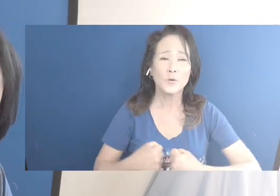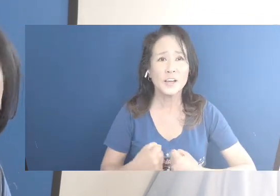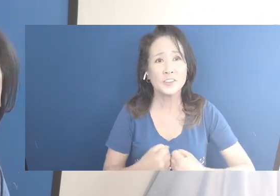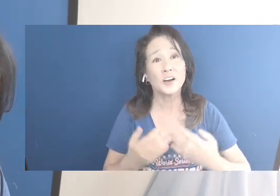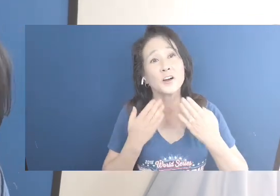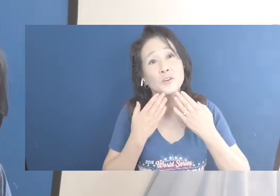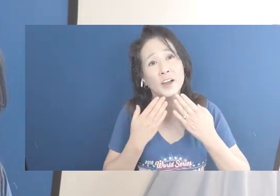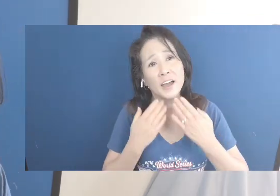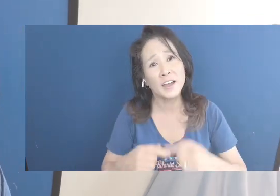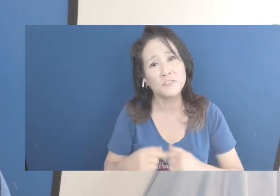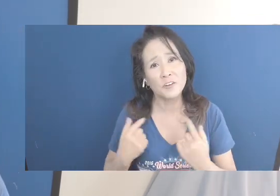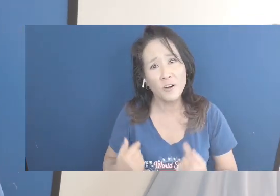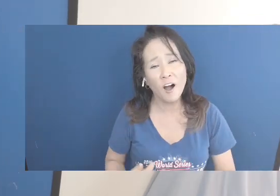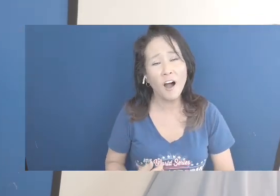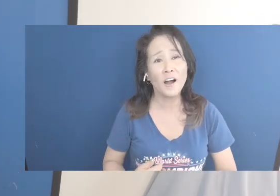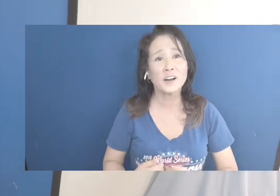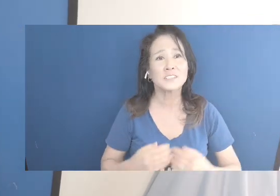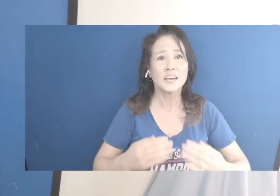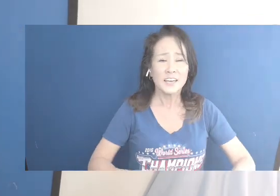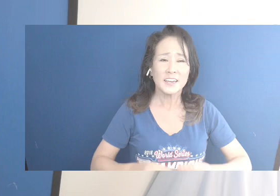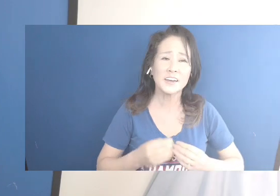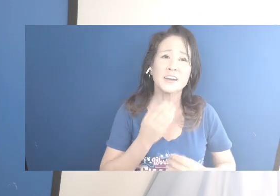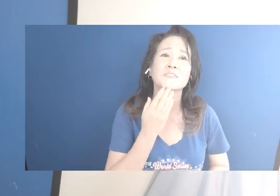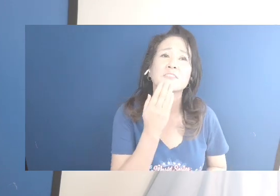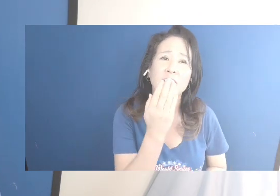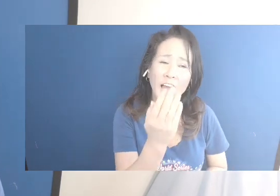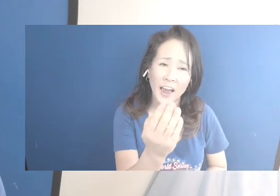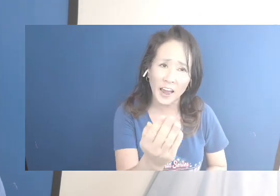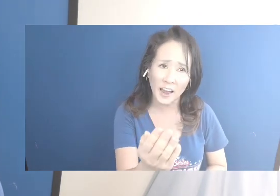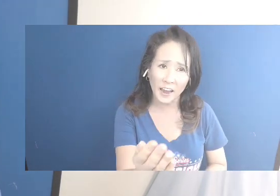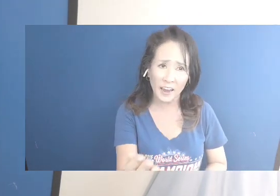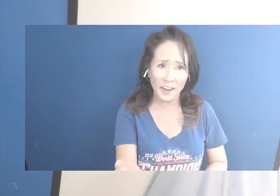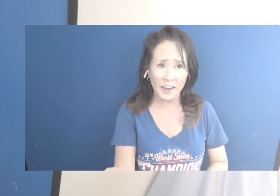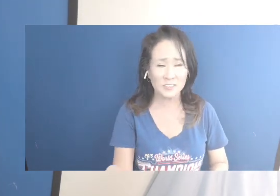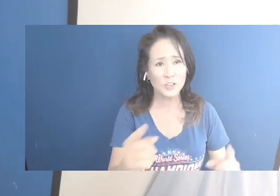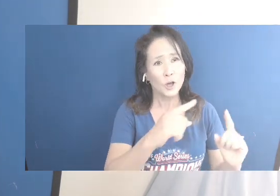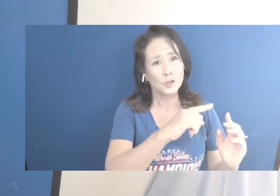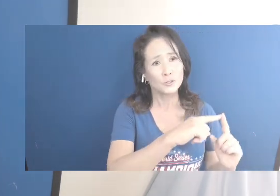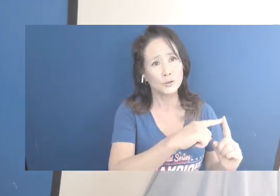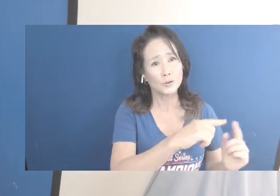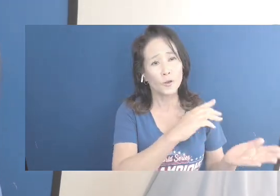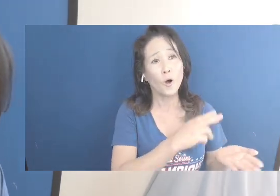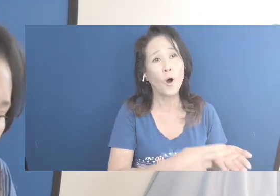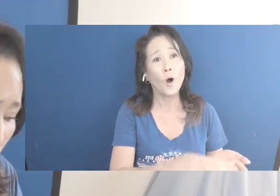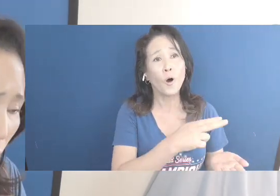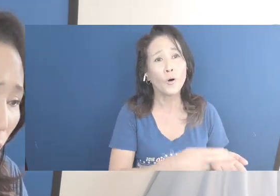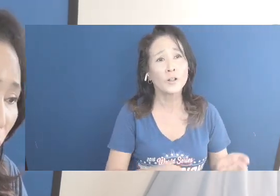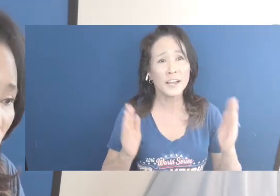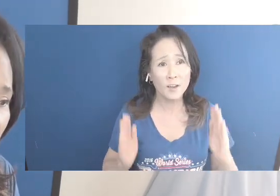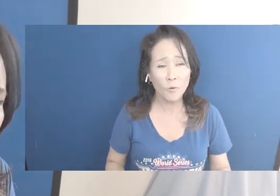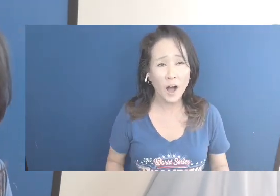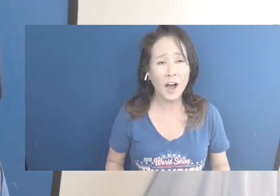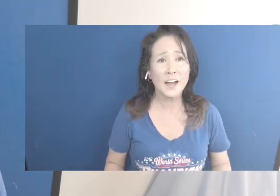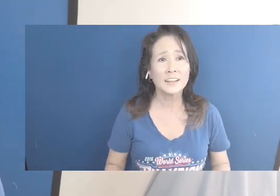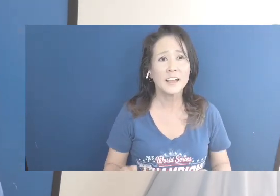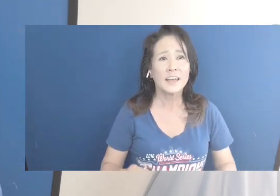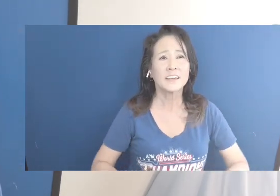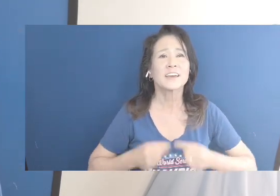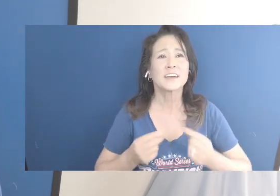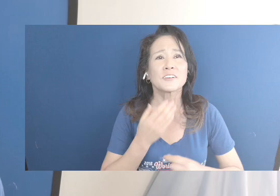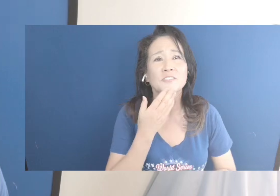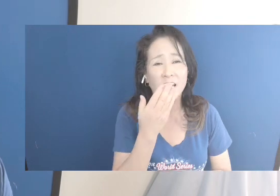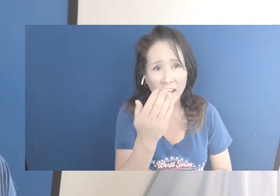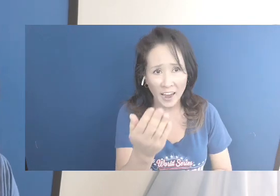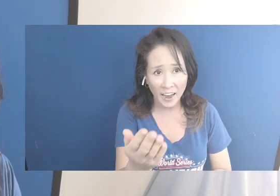with a grateful heart. Give thanks to the Holy One.